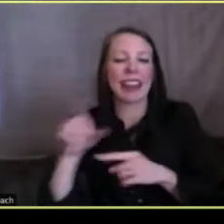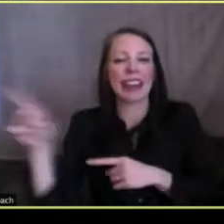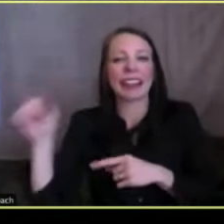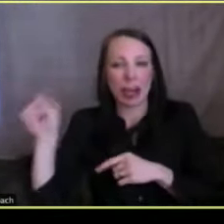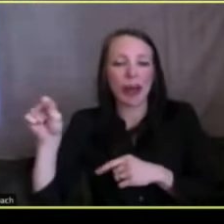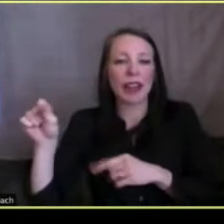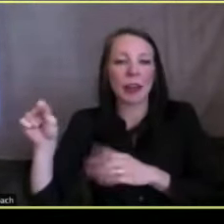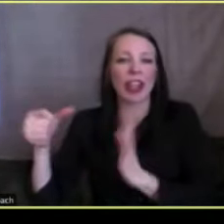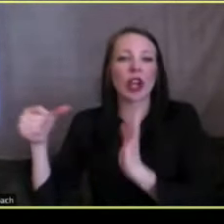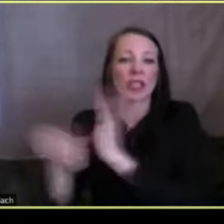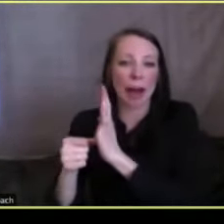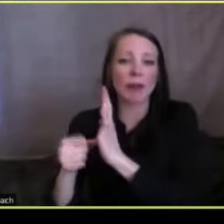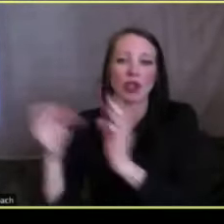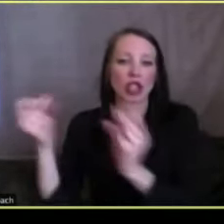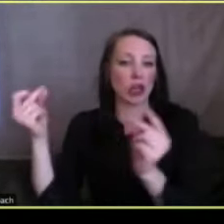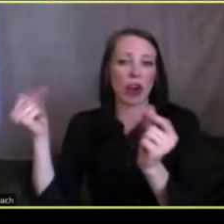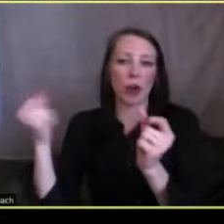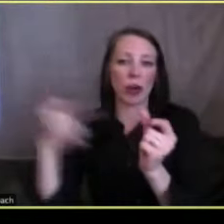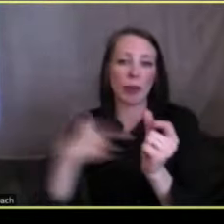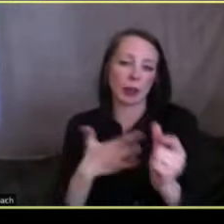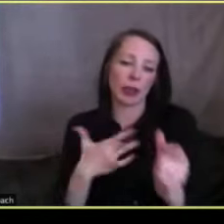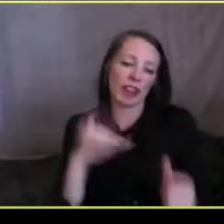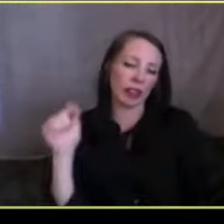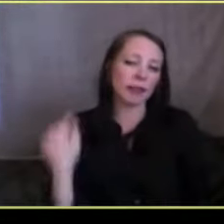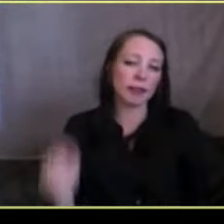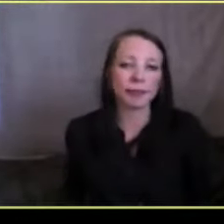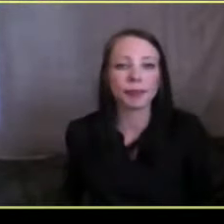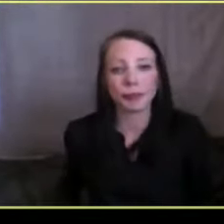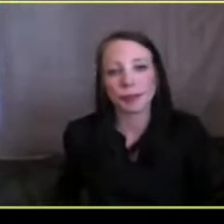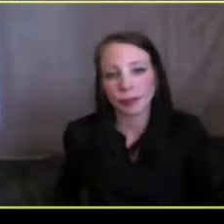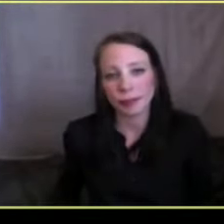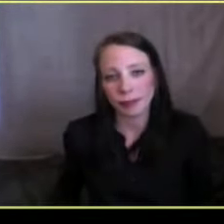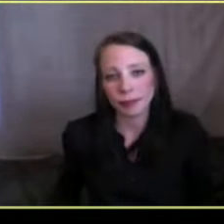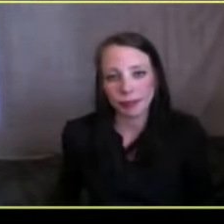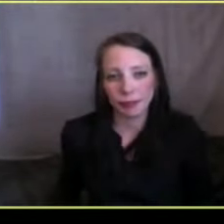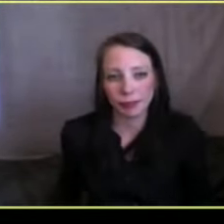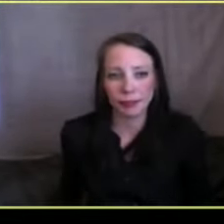saying that, yep, and then we can go stop the machine right away because we feel it.